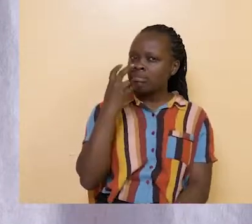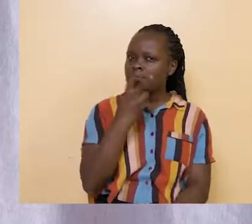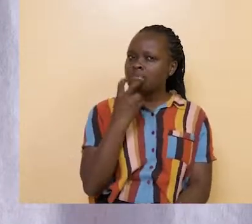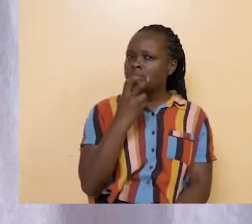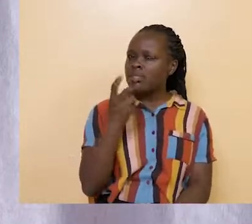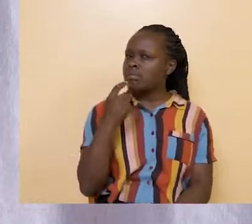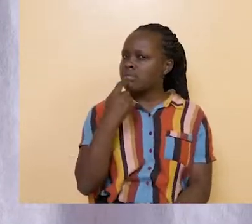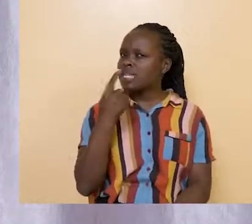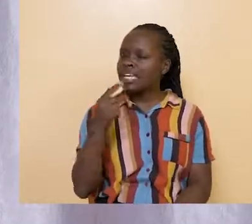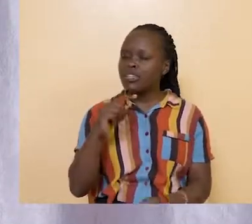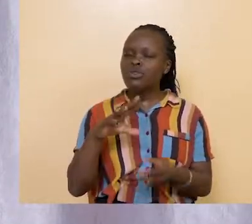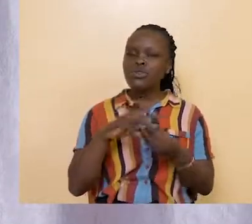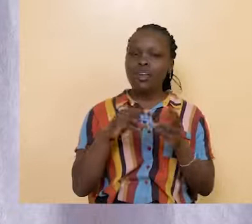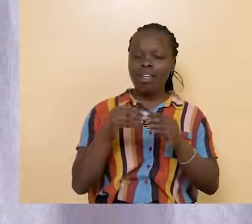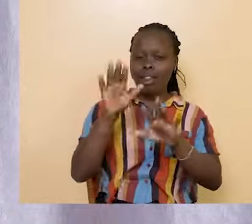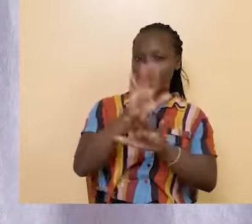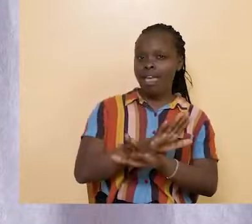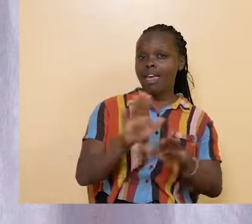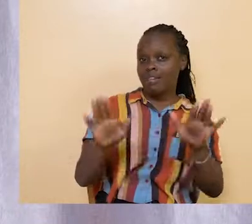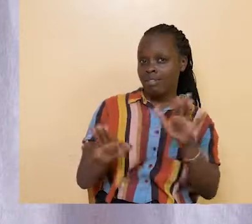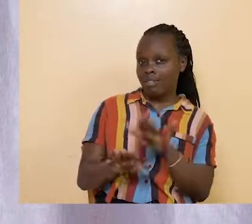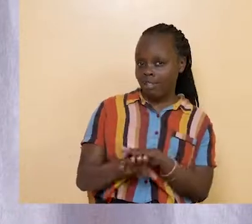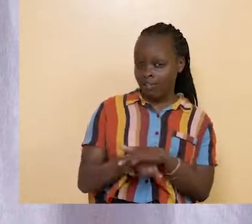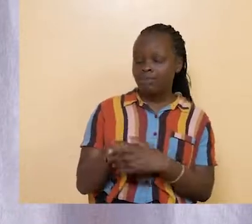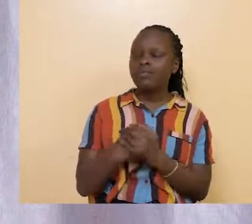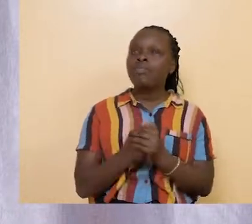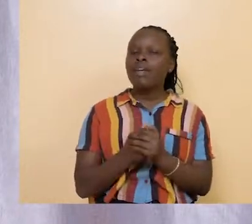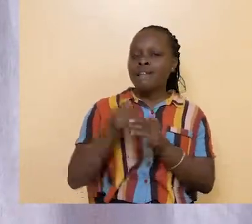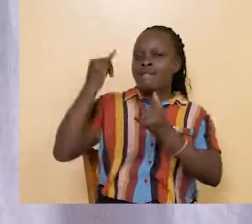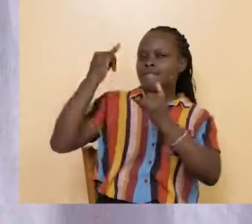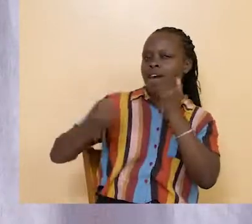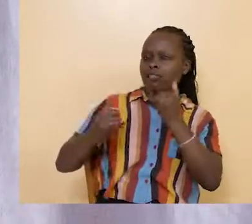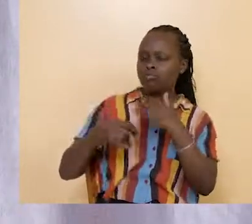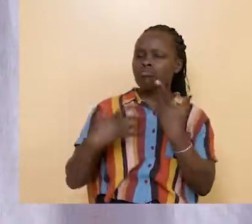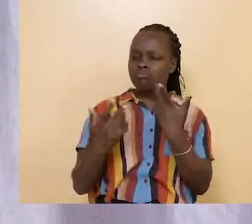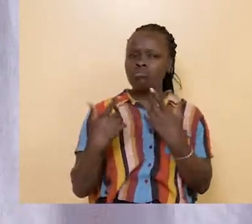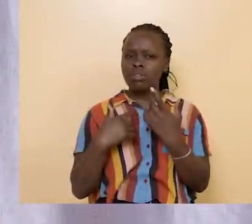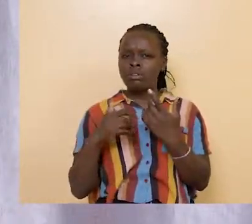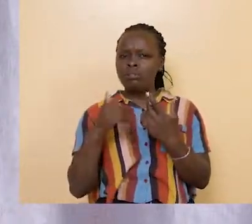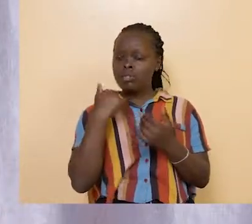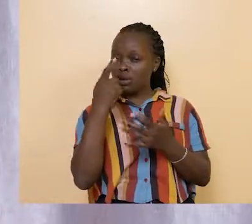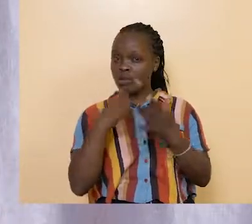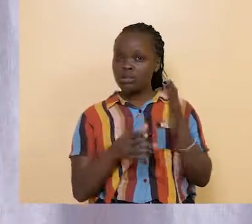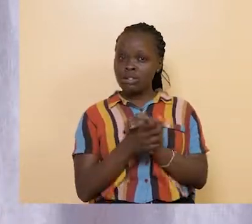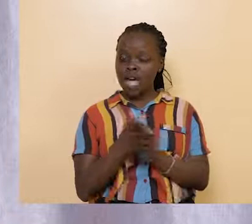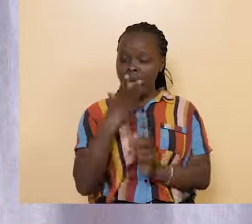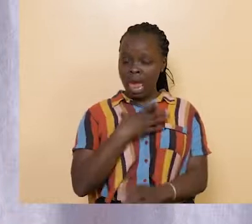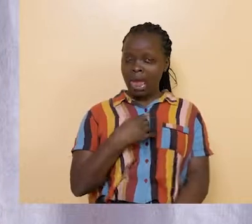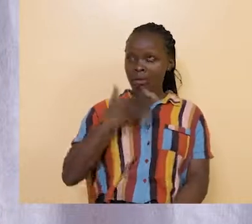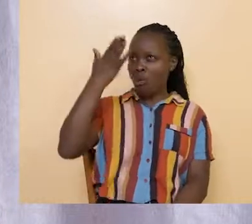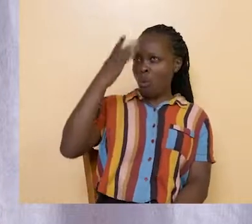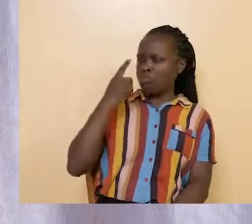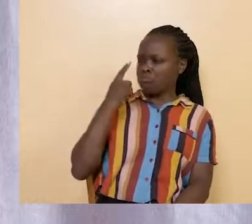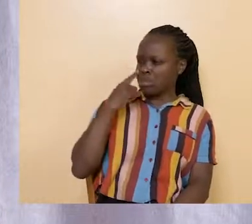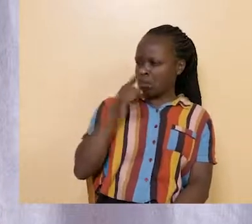words, he created everything that is. And the end of every day ends like this: and God